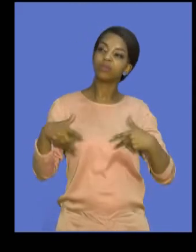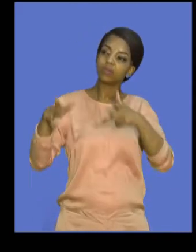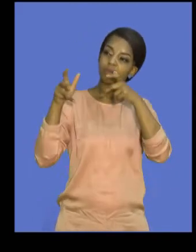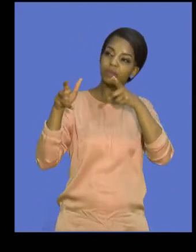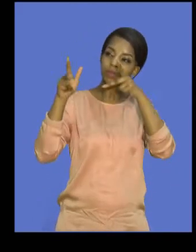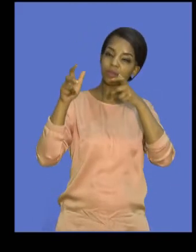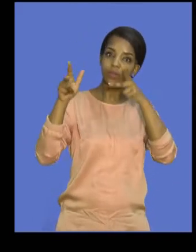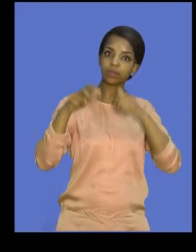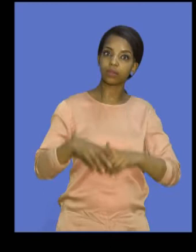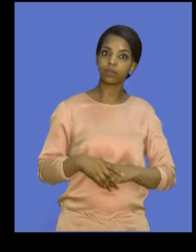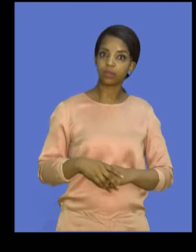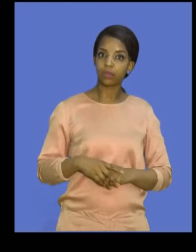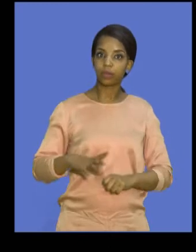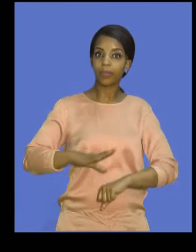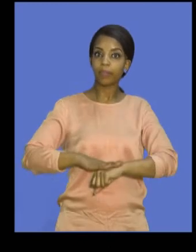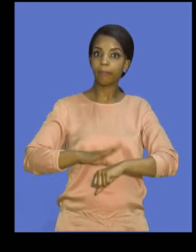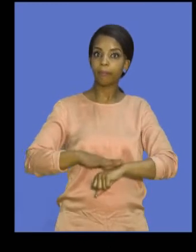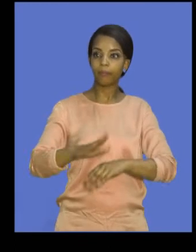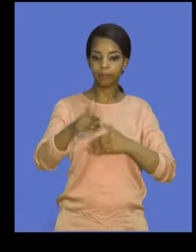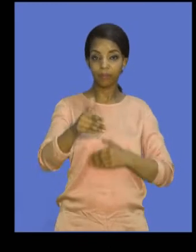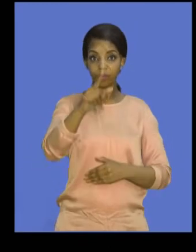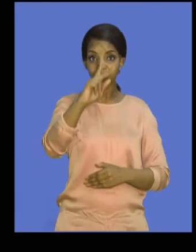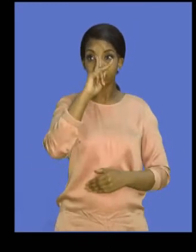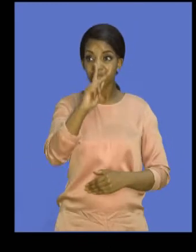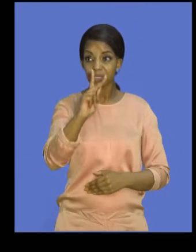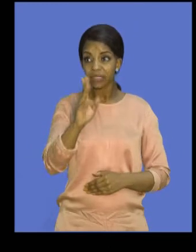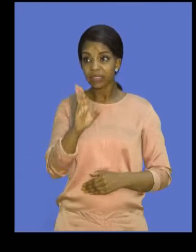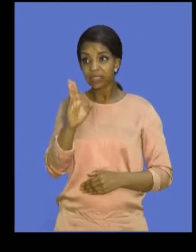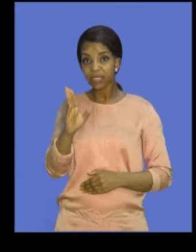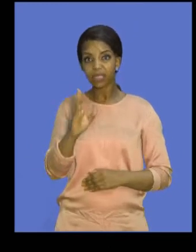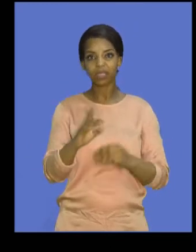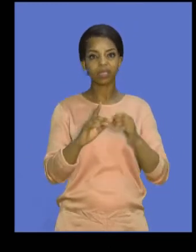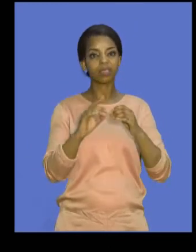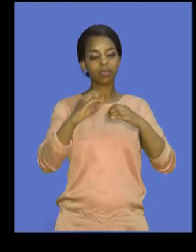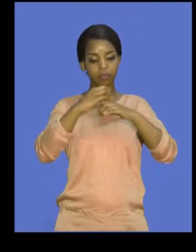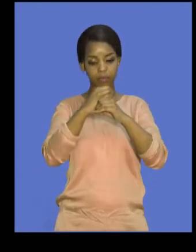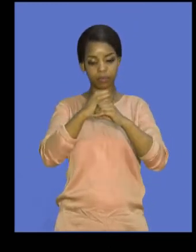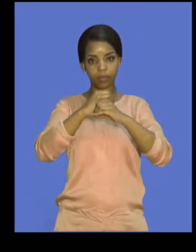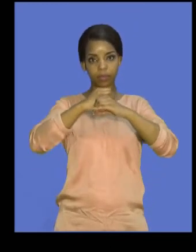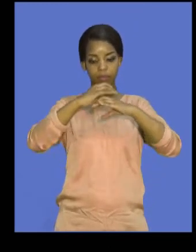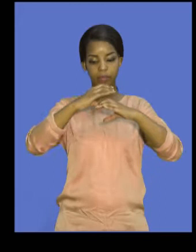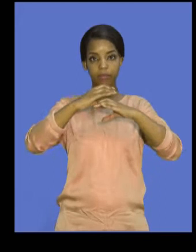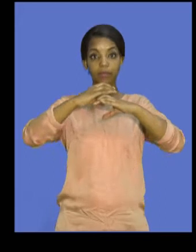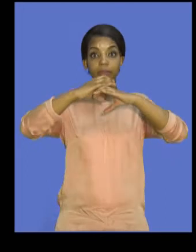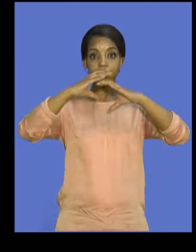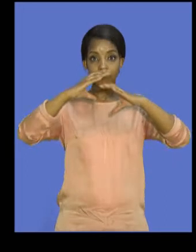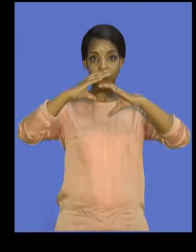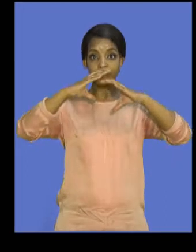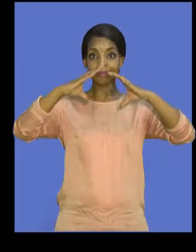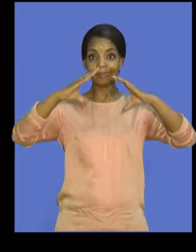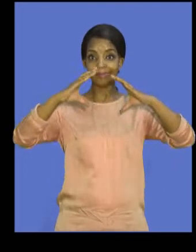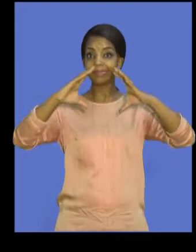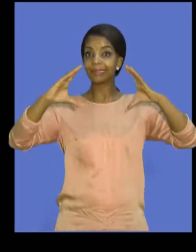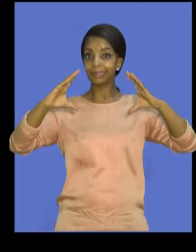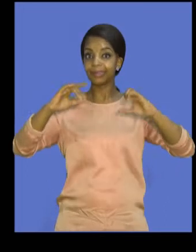over time, you can see that these circles of ours here, they are growing gradually so.